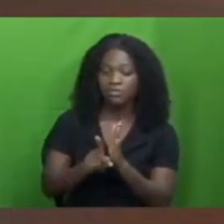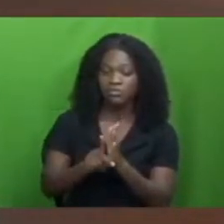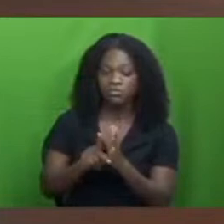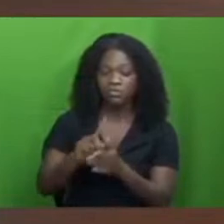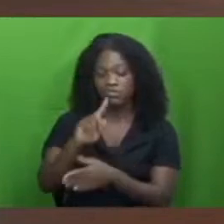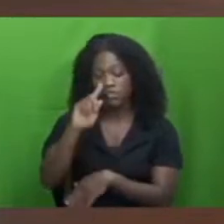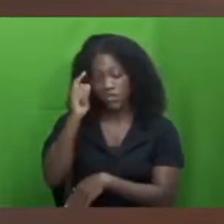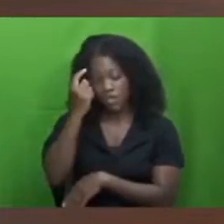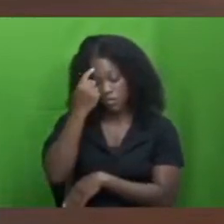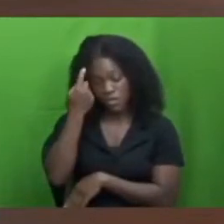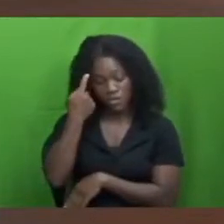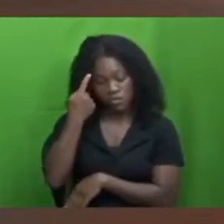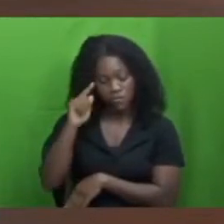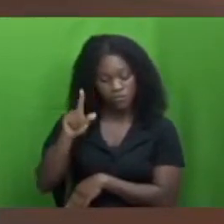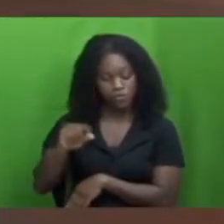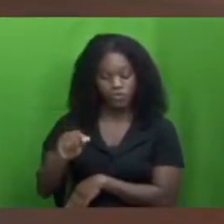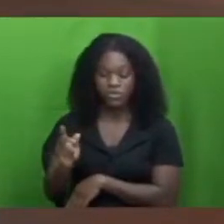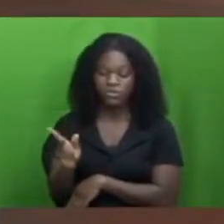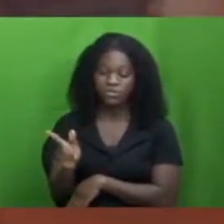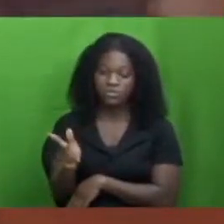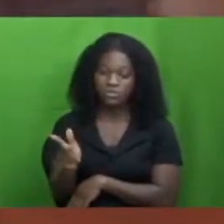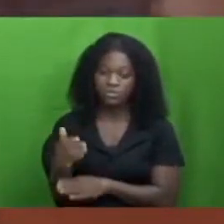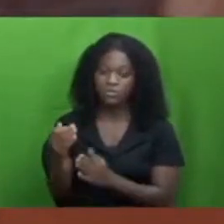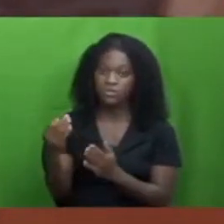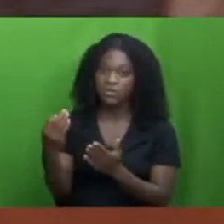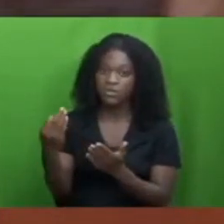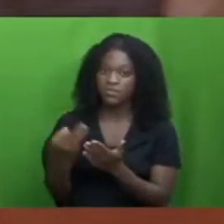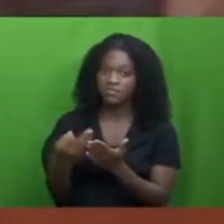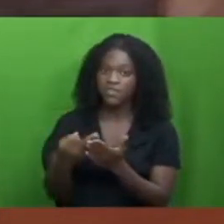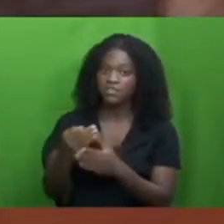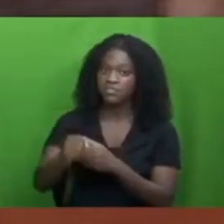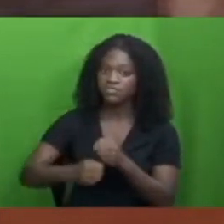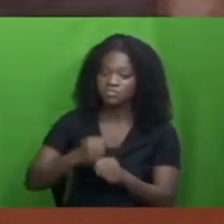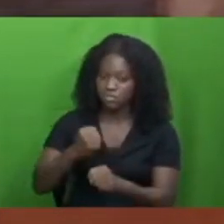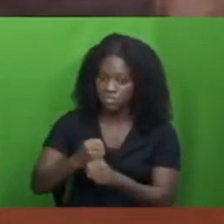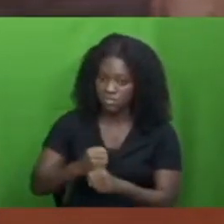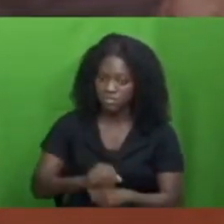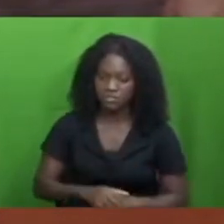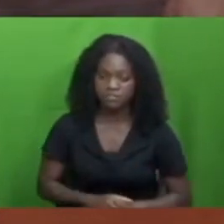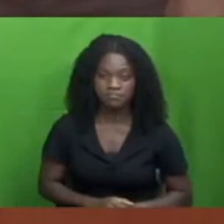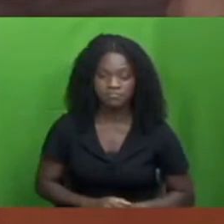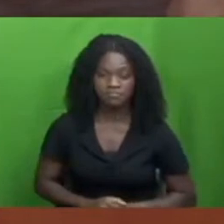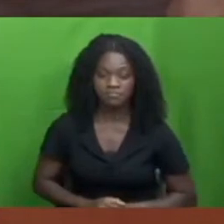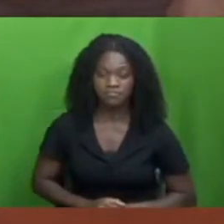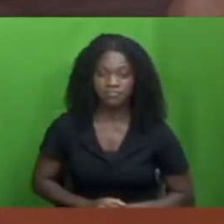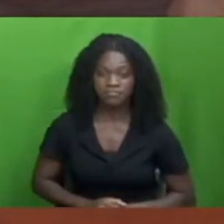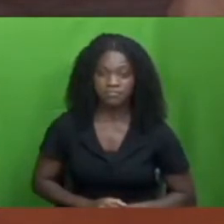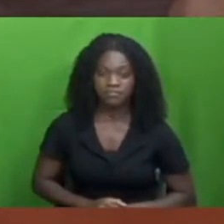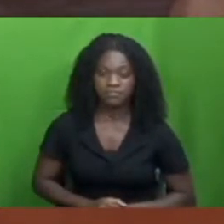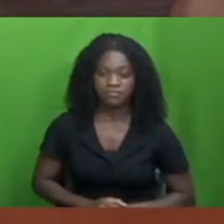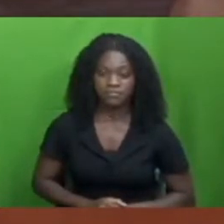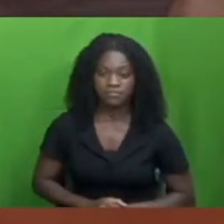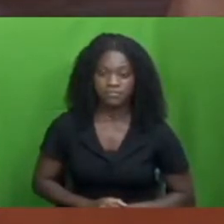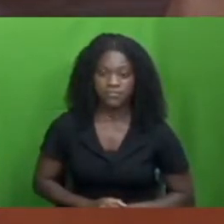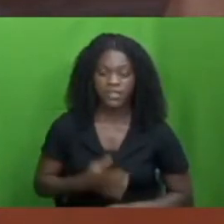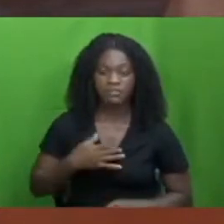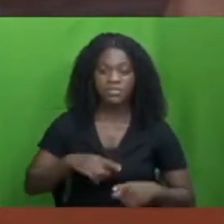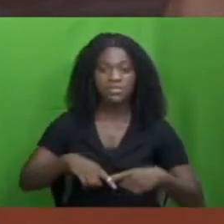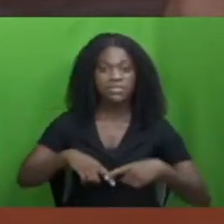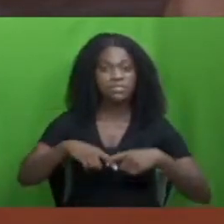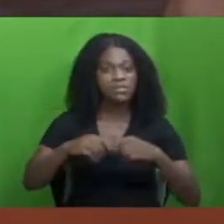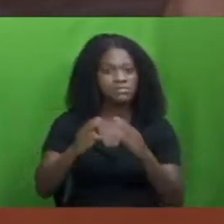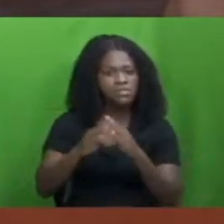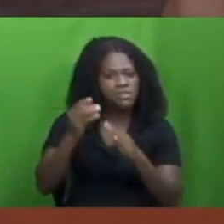for the budget and economic policy of government for the